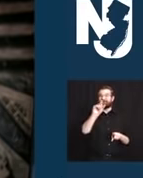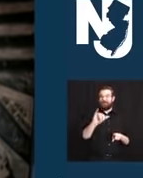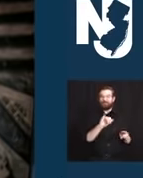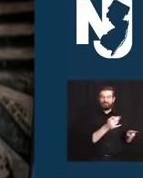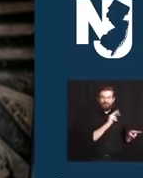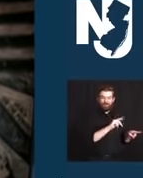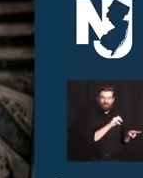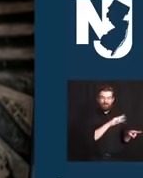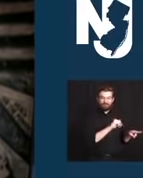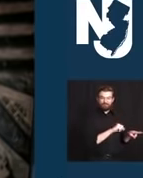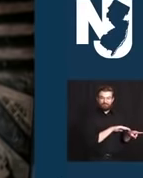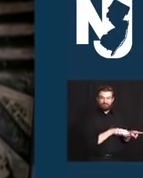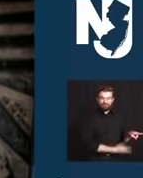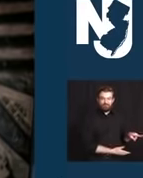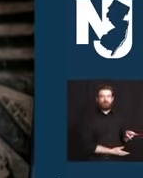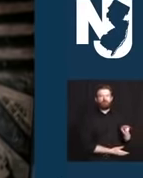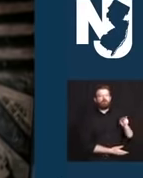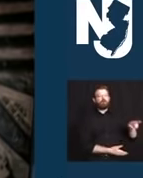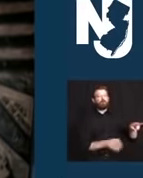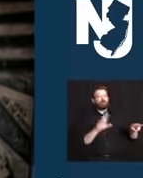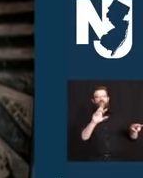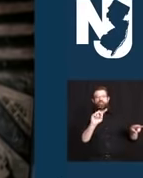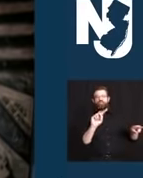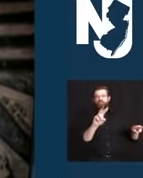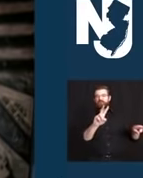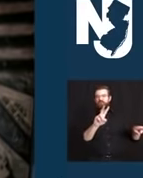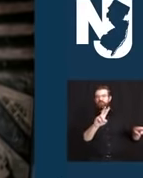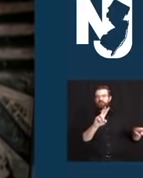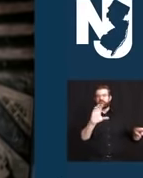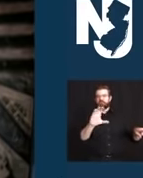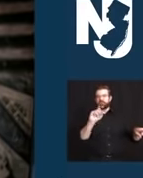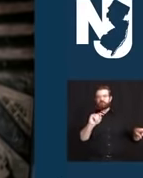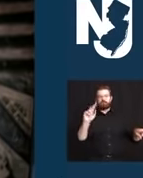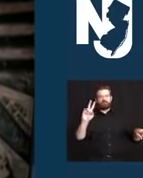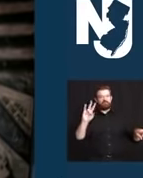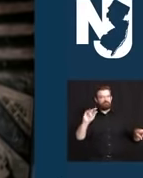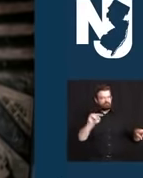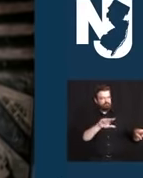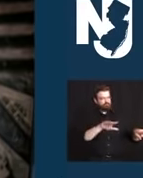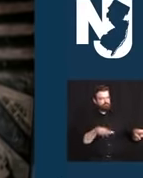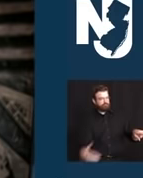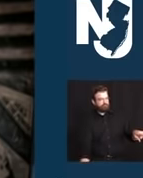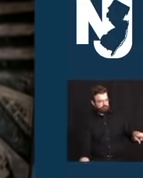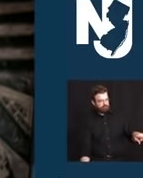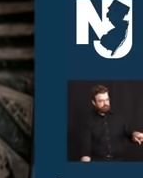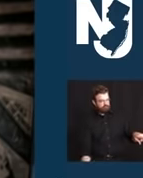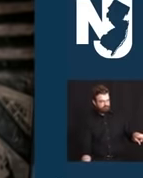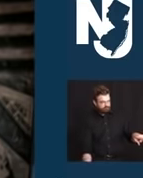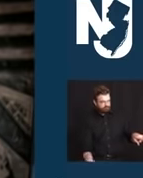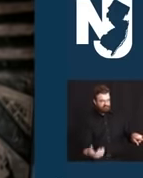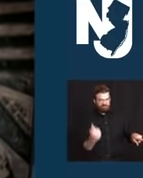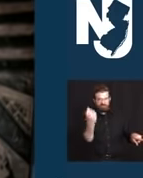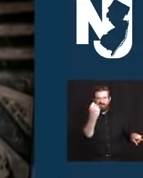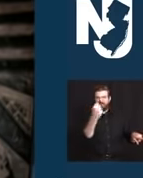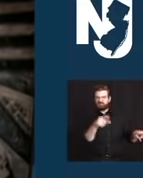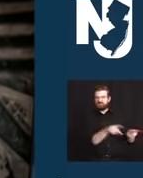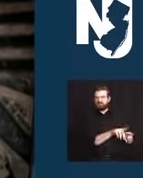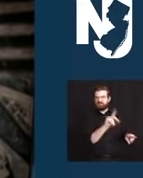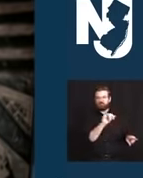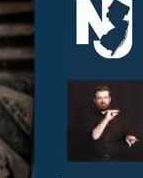leader within the civil rights movement. Same day, two incredible